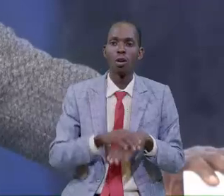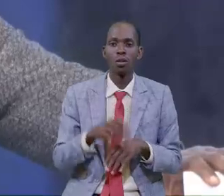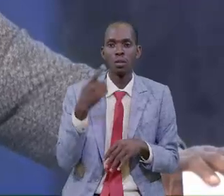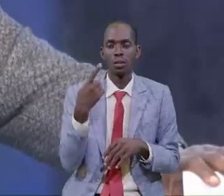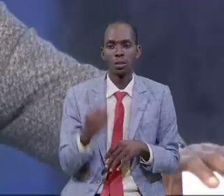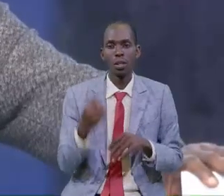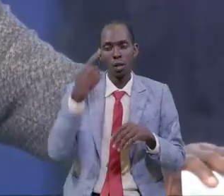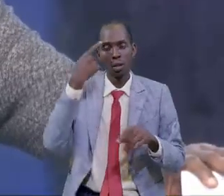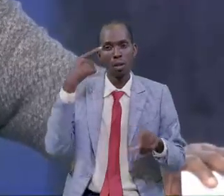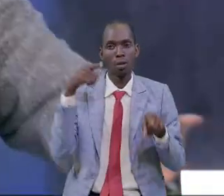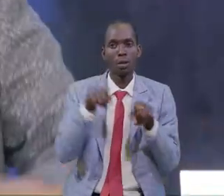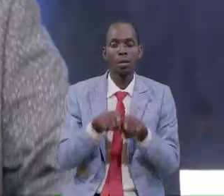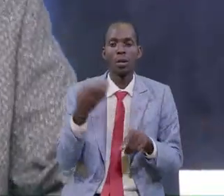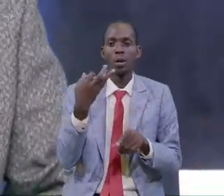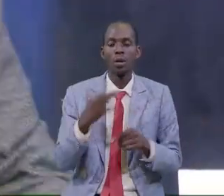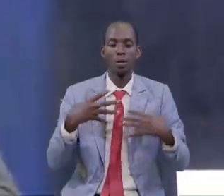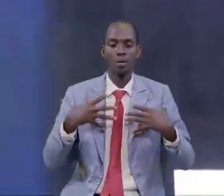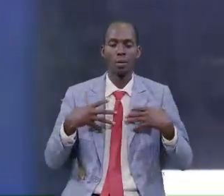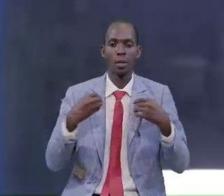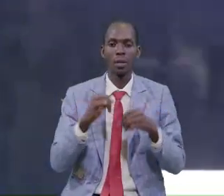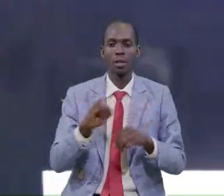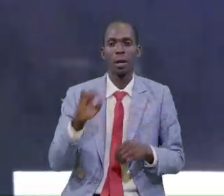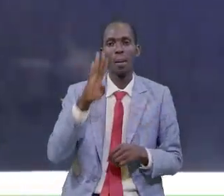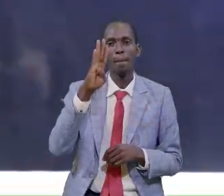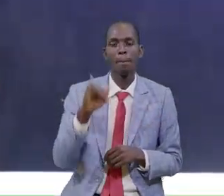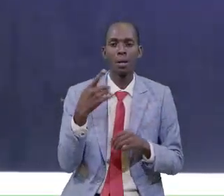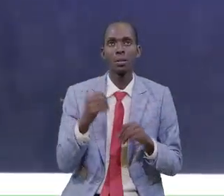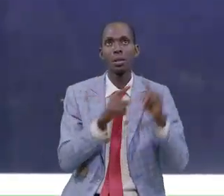of healing by the Lord.